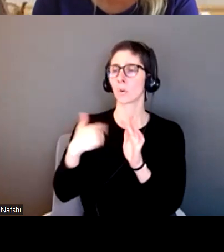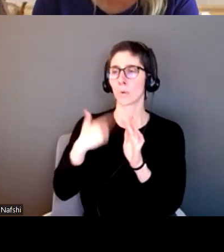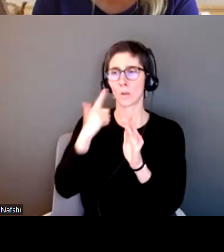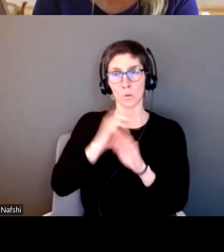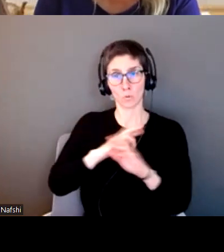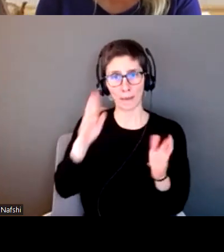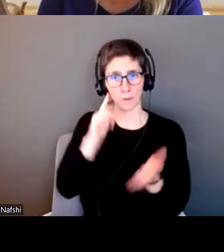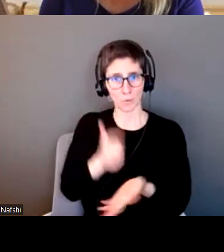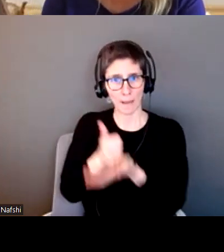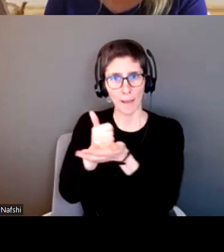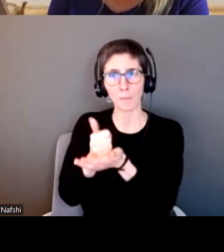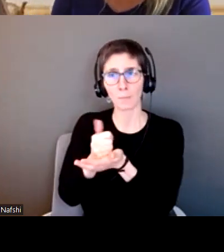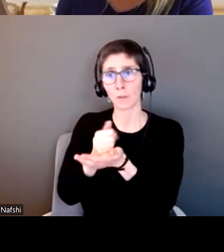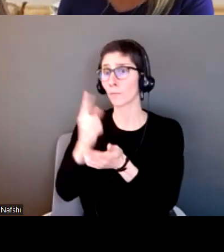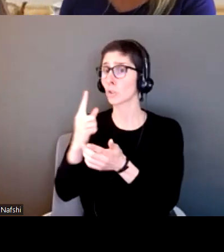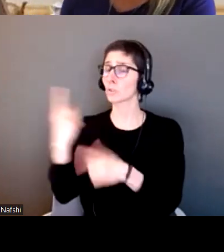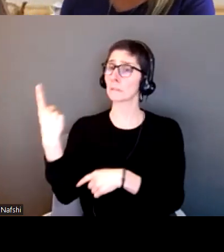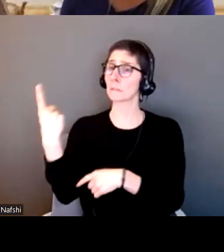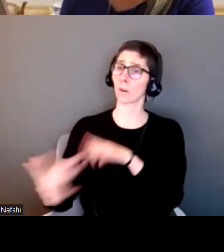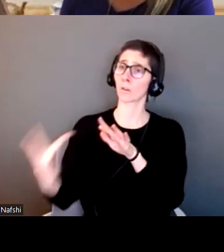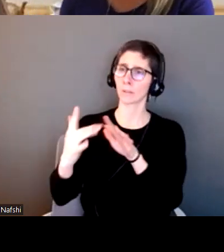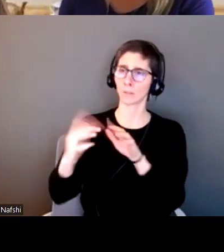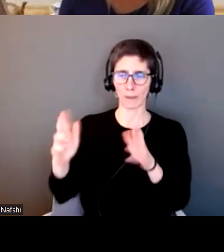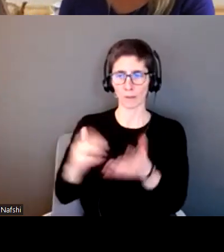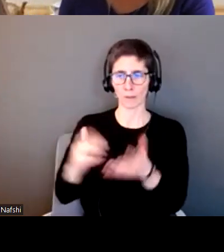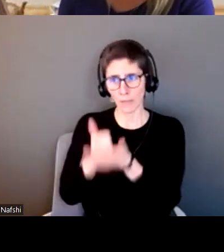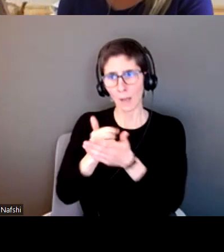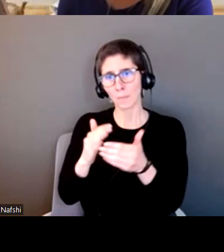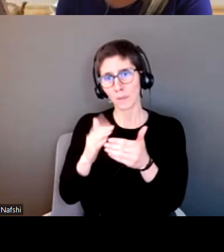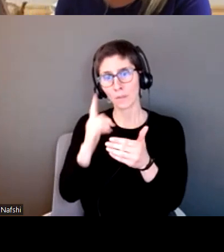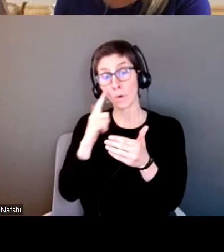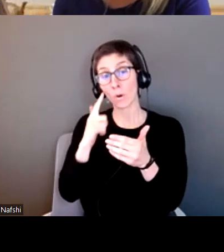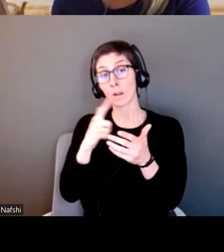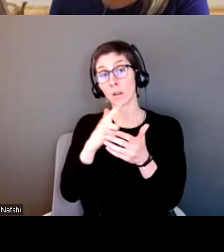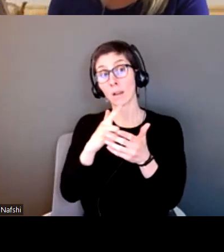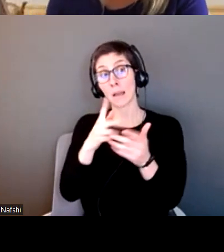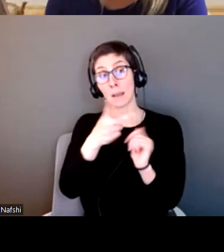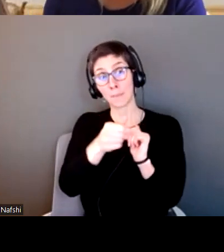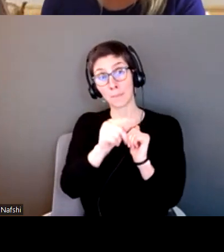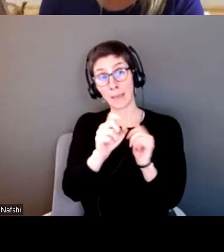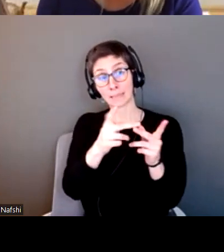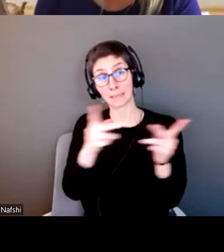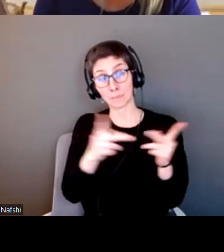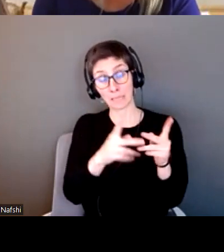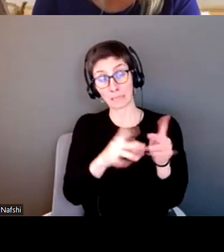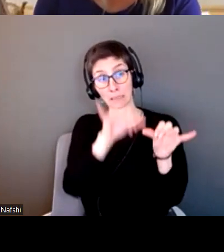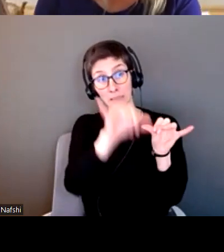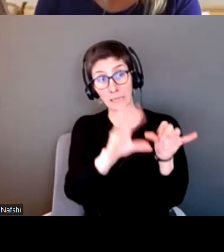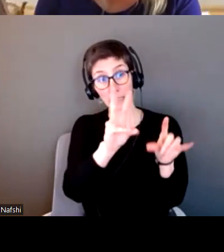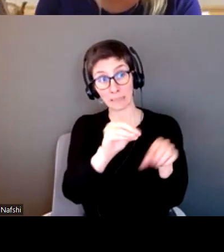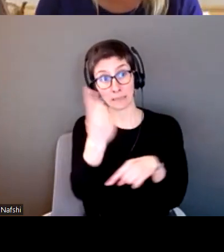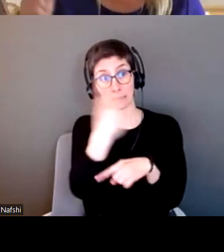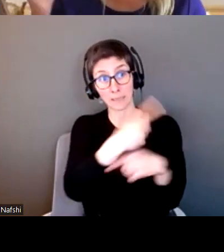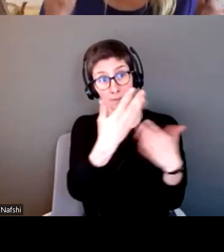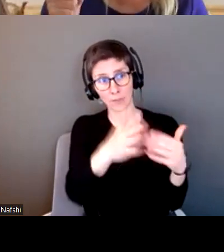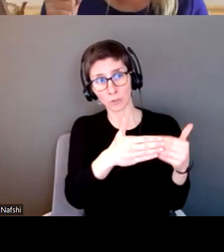to what they're going to do in the future when they leave Pat's Place. And going back, it was very interesting because when we set up